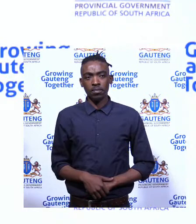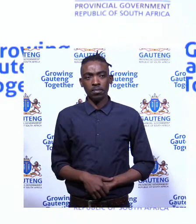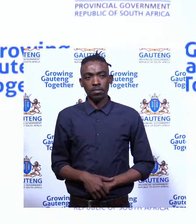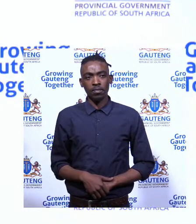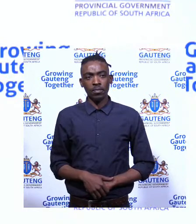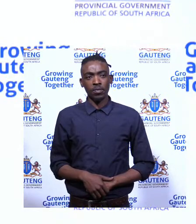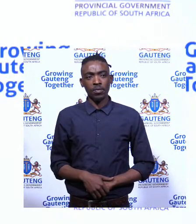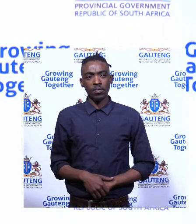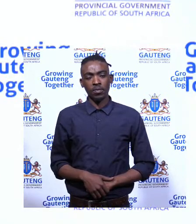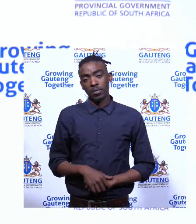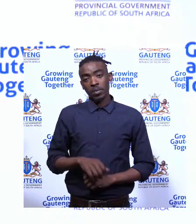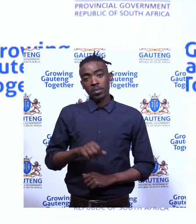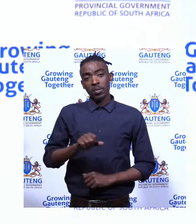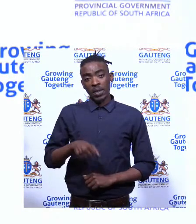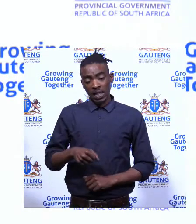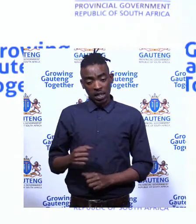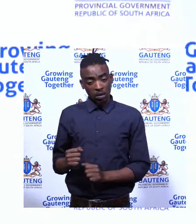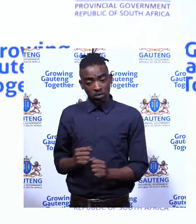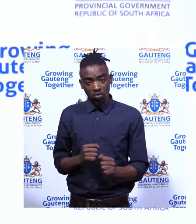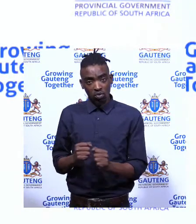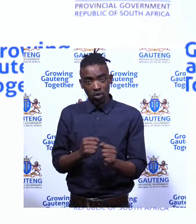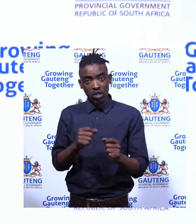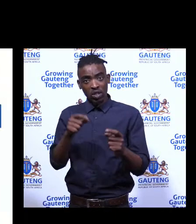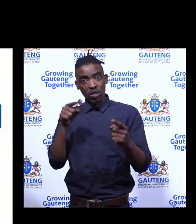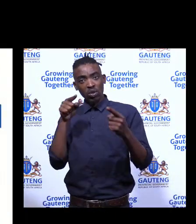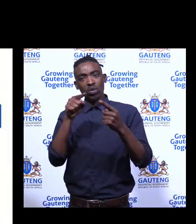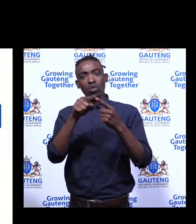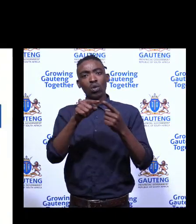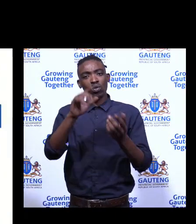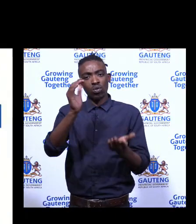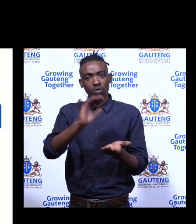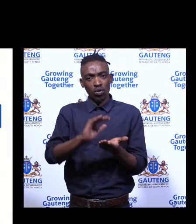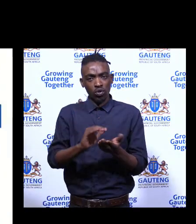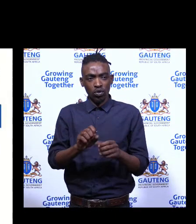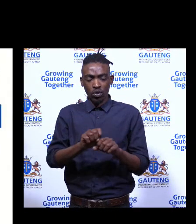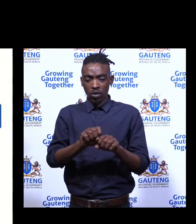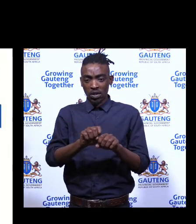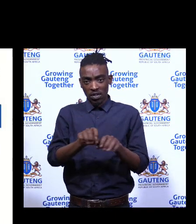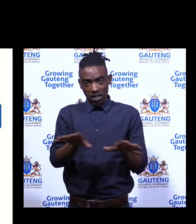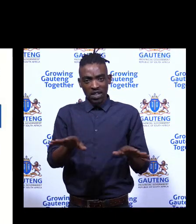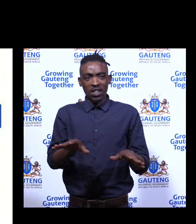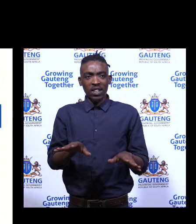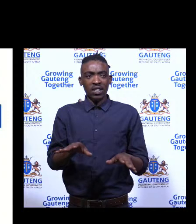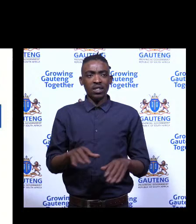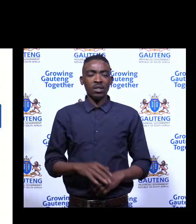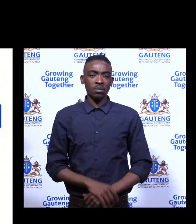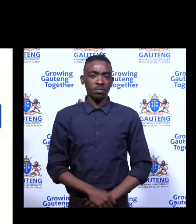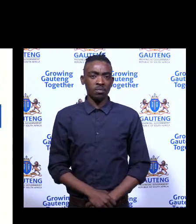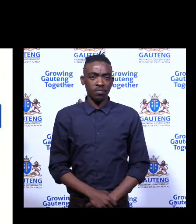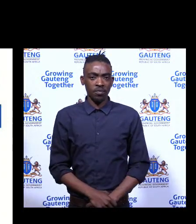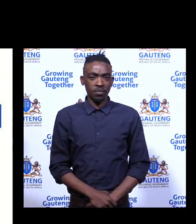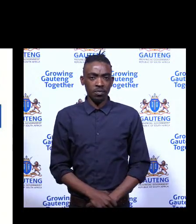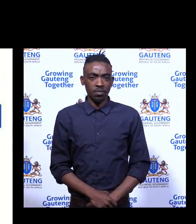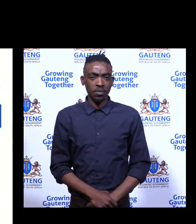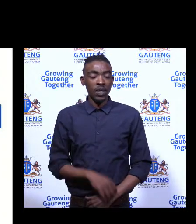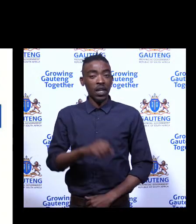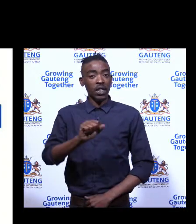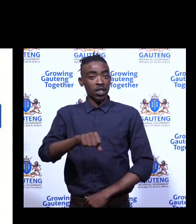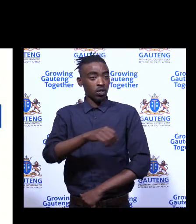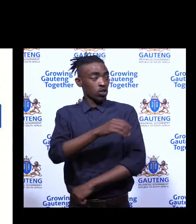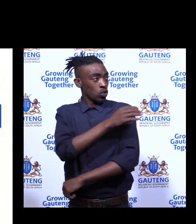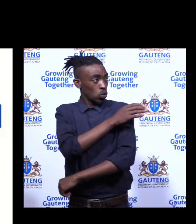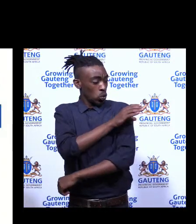strategic goal of reducing transmission. And then when we come to our hospitals, clinics, and